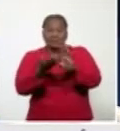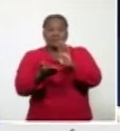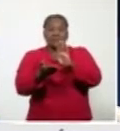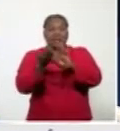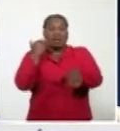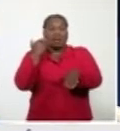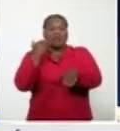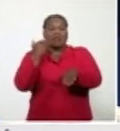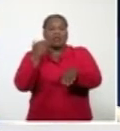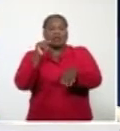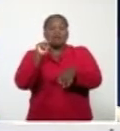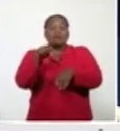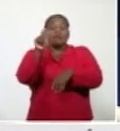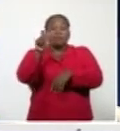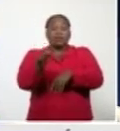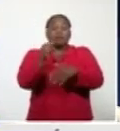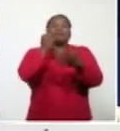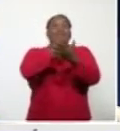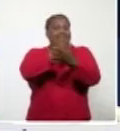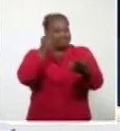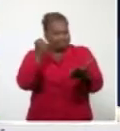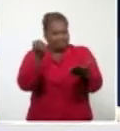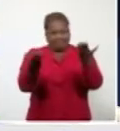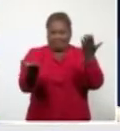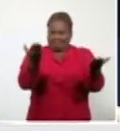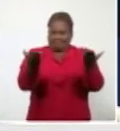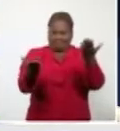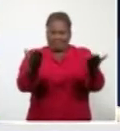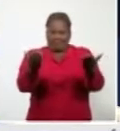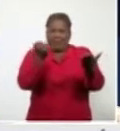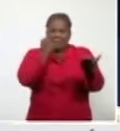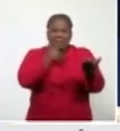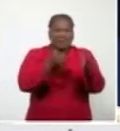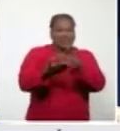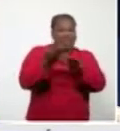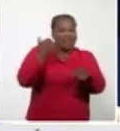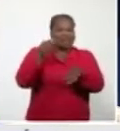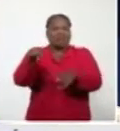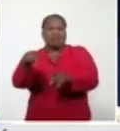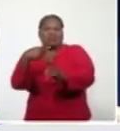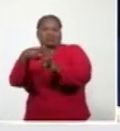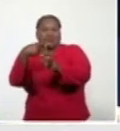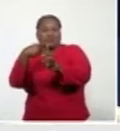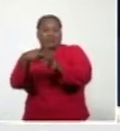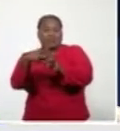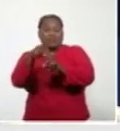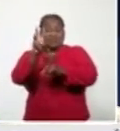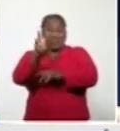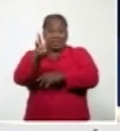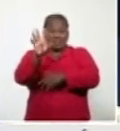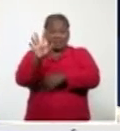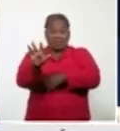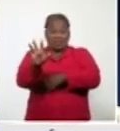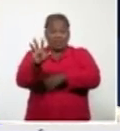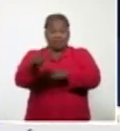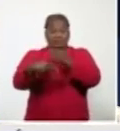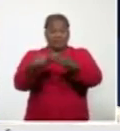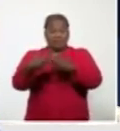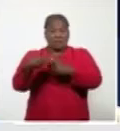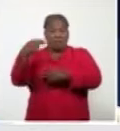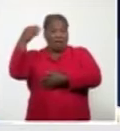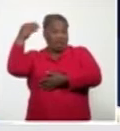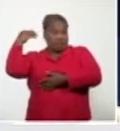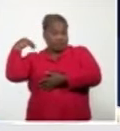1,573 people who have had the disease in our country, who have recovered and are